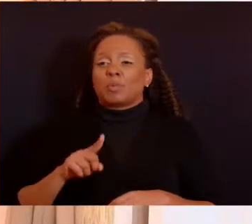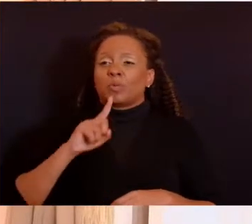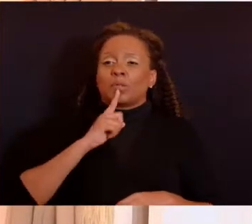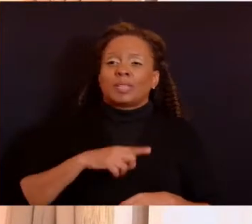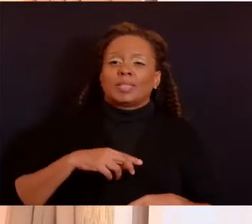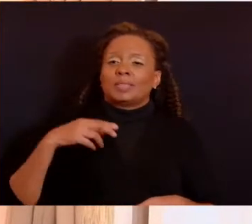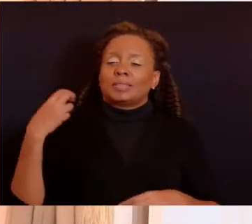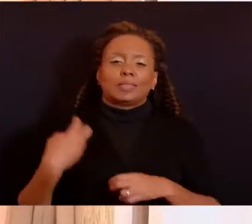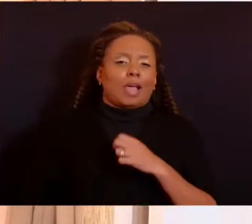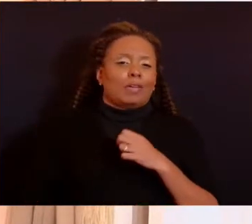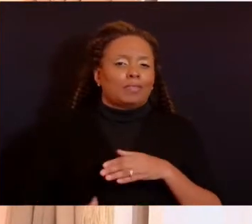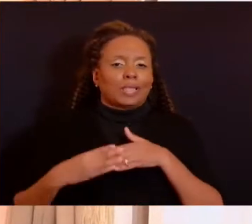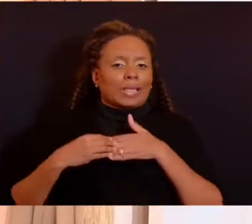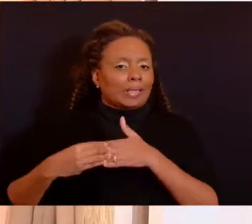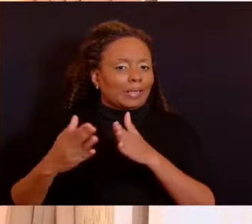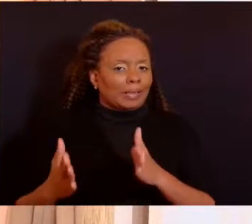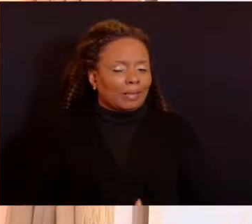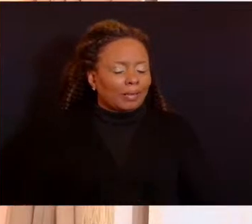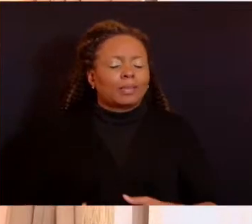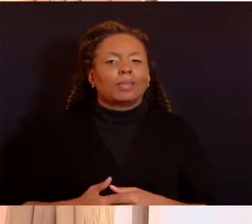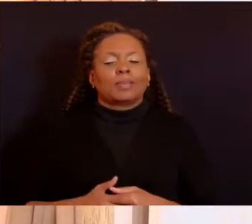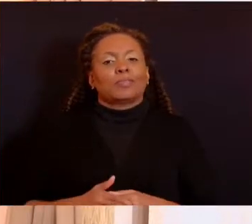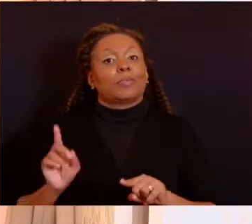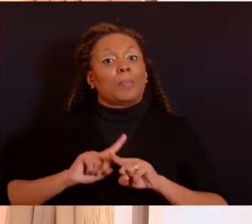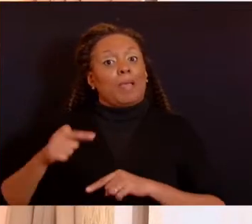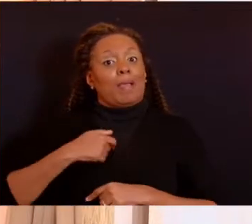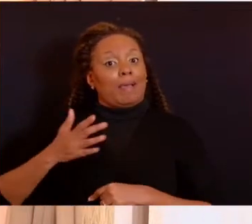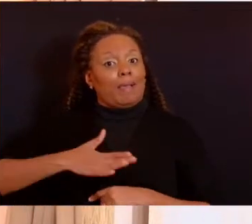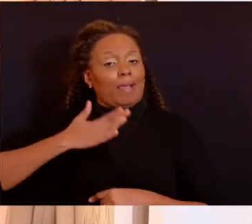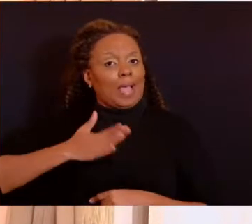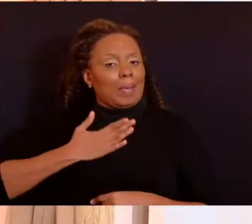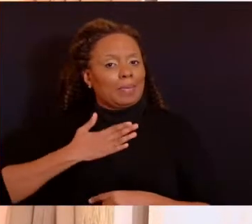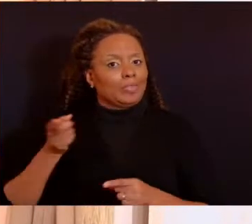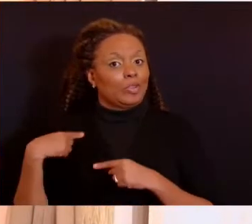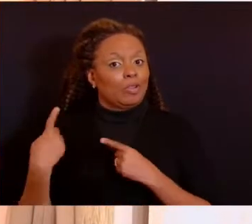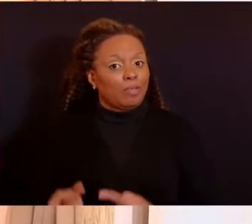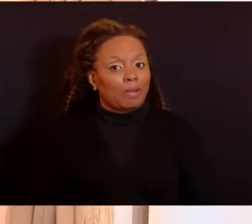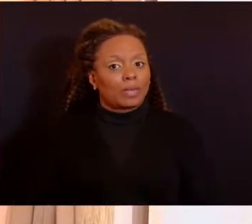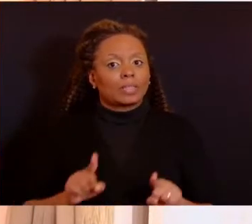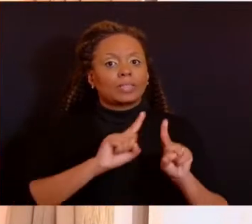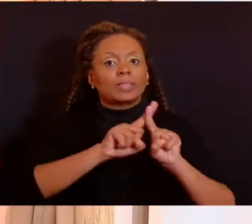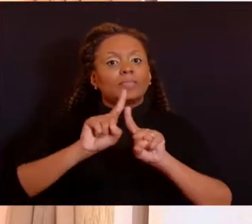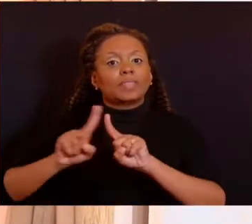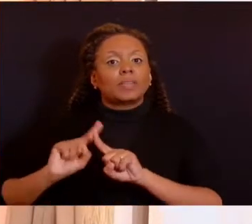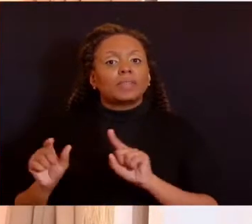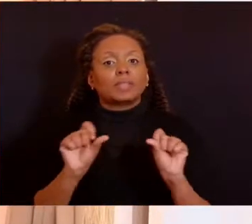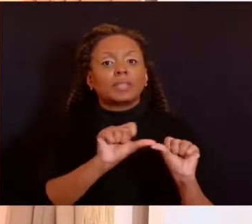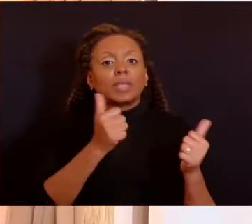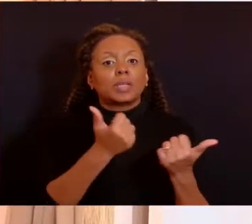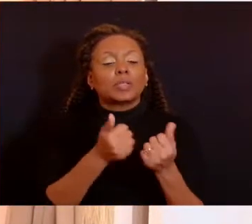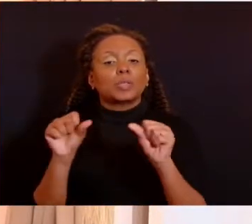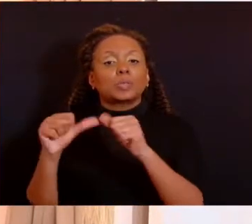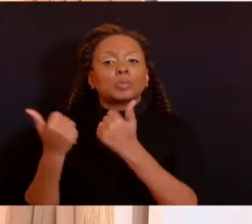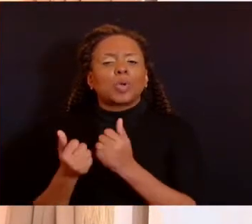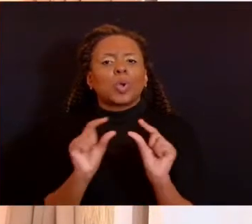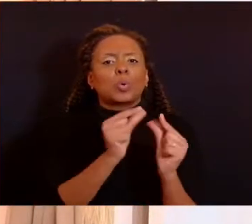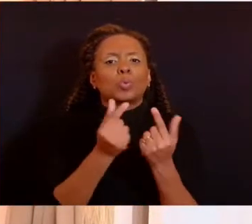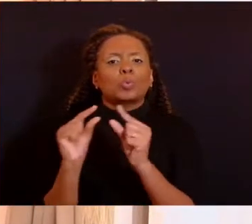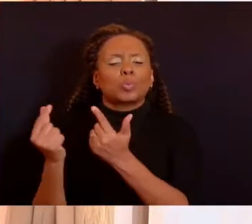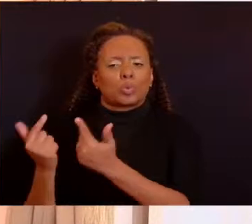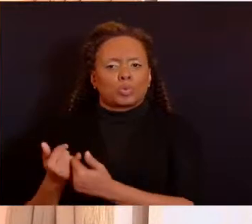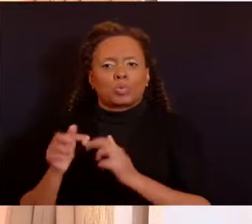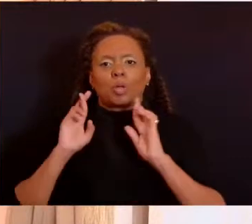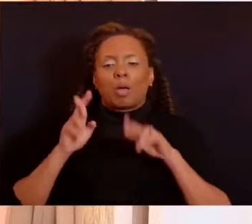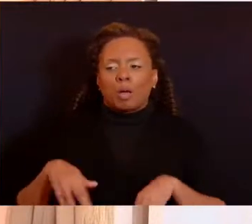else. But I'm happy for the most part with the general response of the agencies as we were in the field today, when we were in Orange